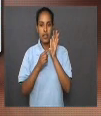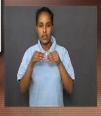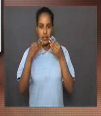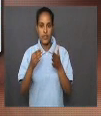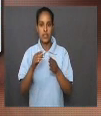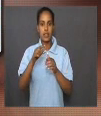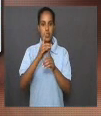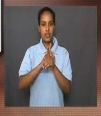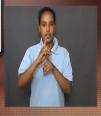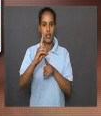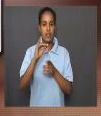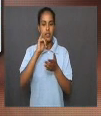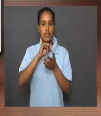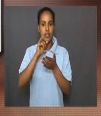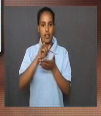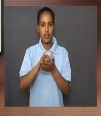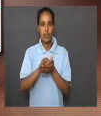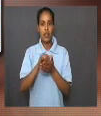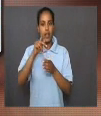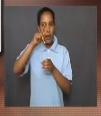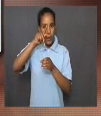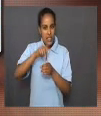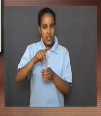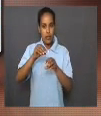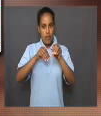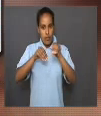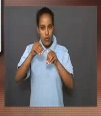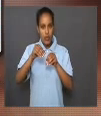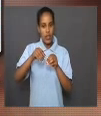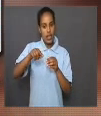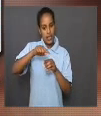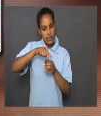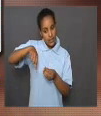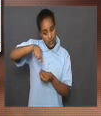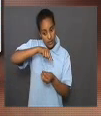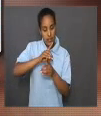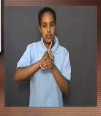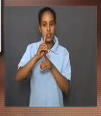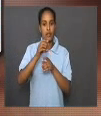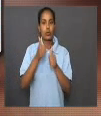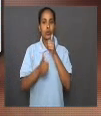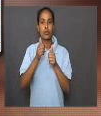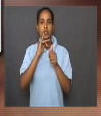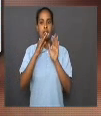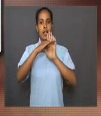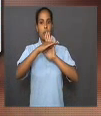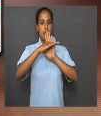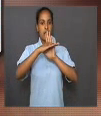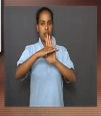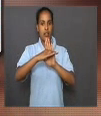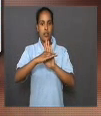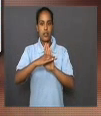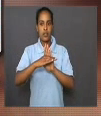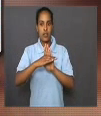distance. Thus, if the piston moves a certain distance, which is represented